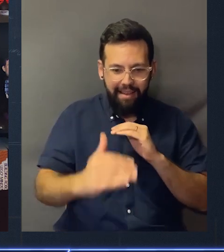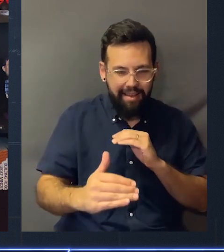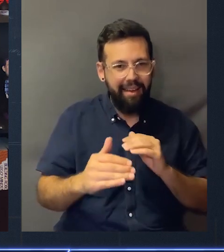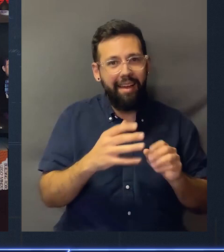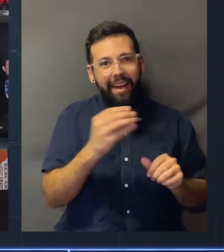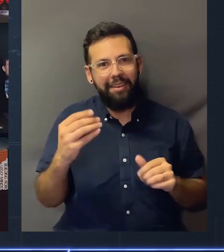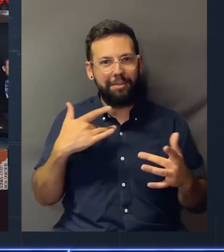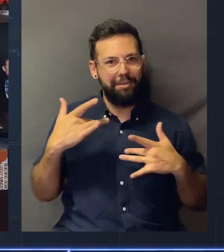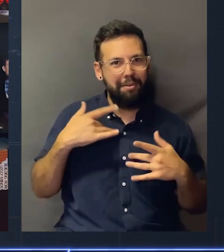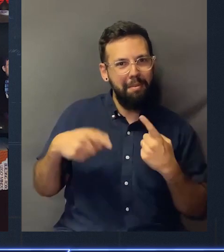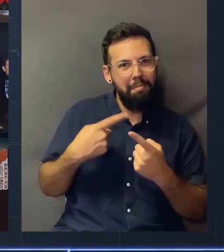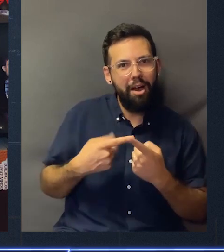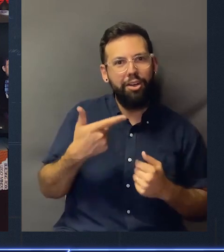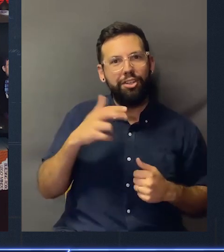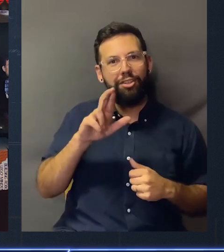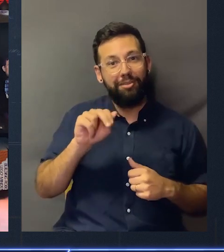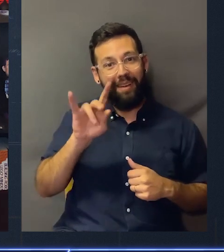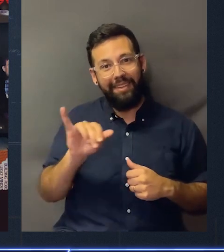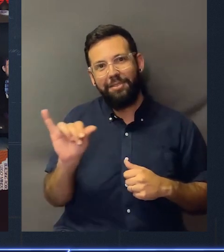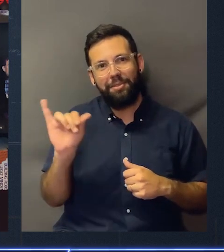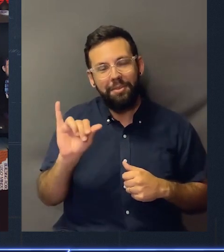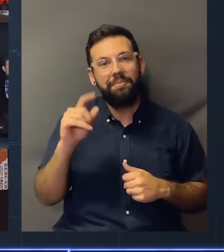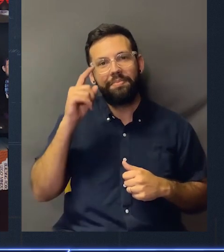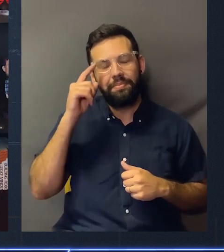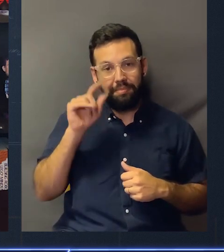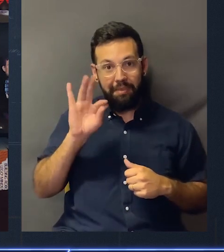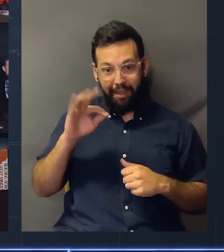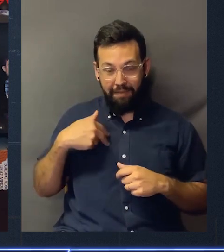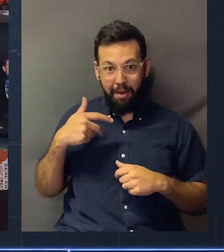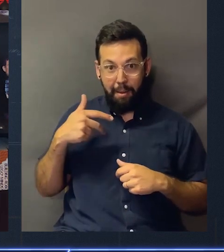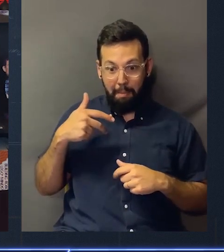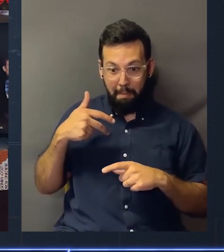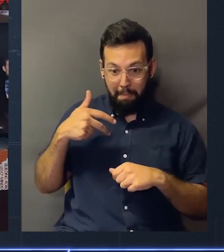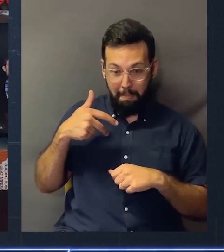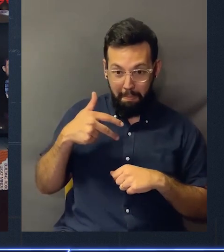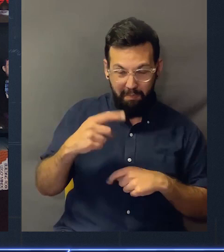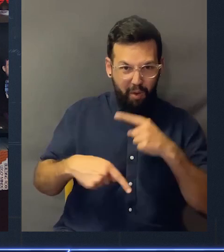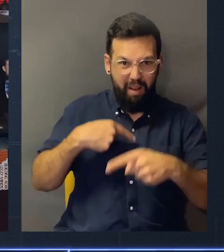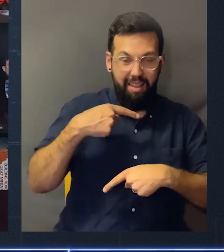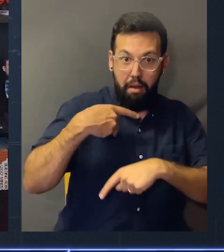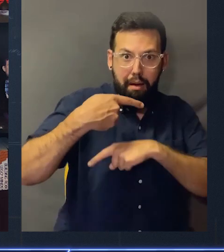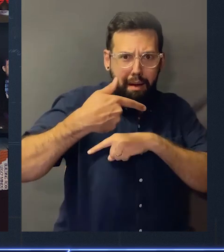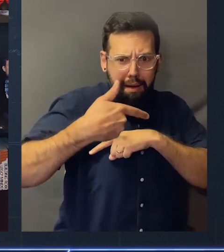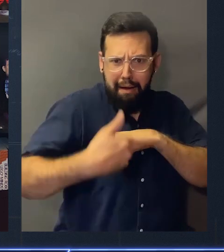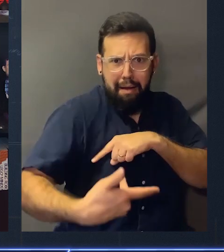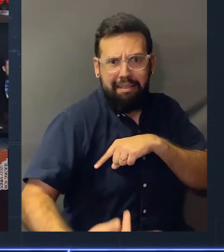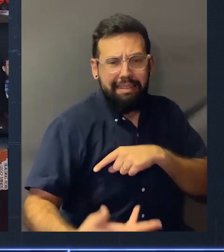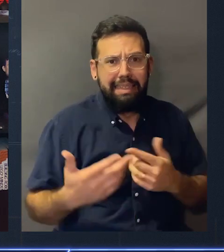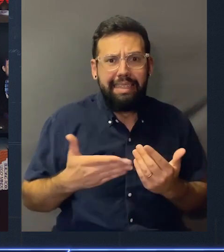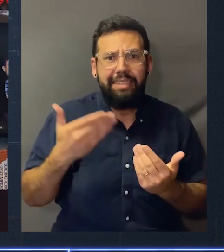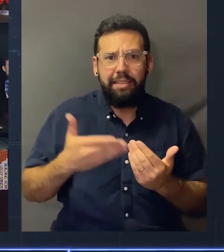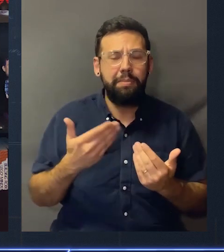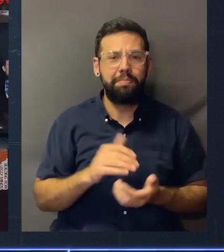thinking if I like lose control and I tumble down, I am just like in the air, and that's it. The